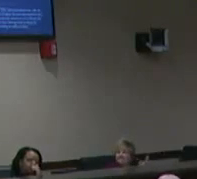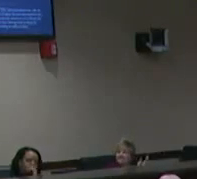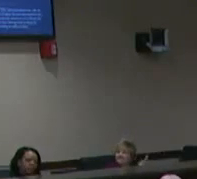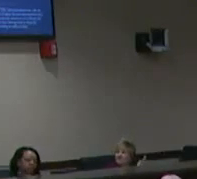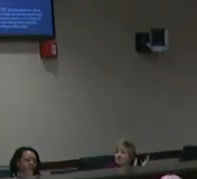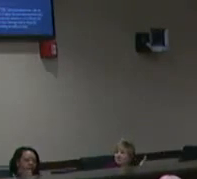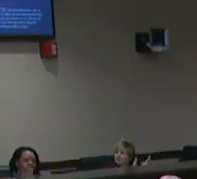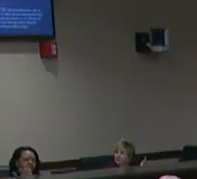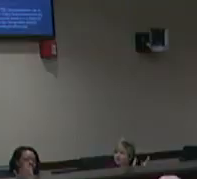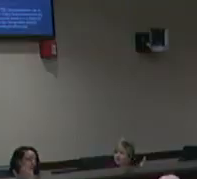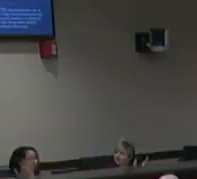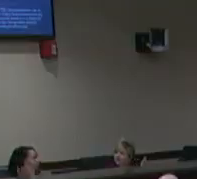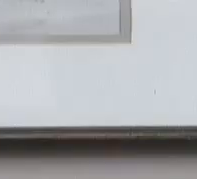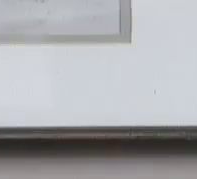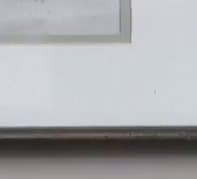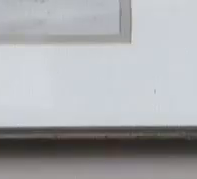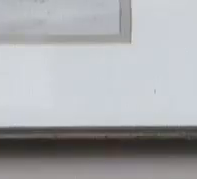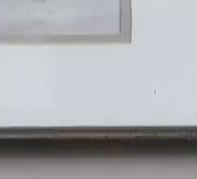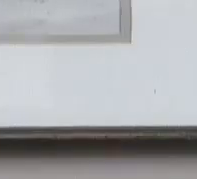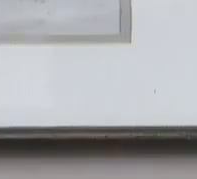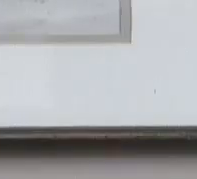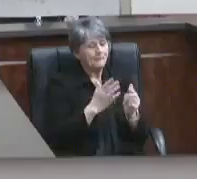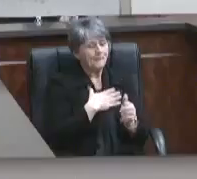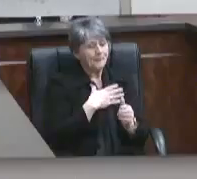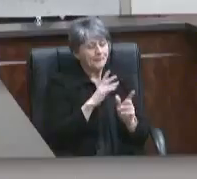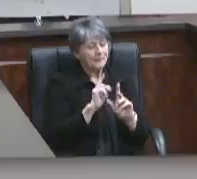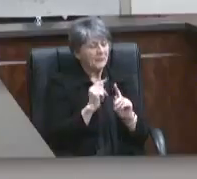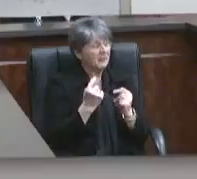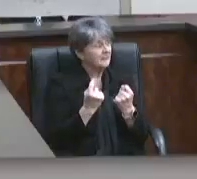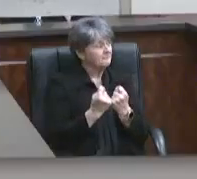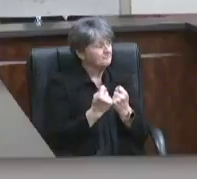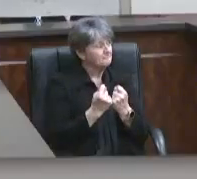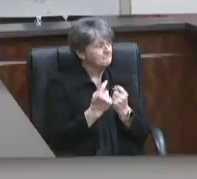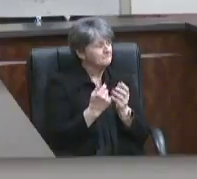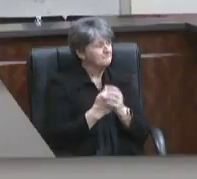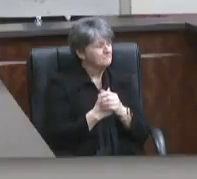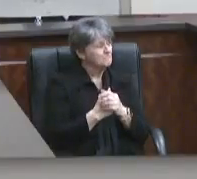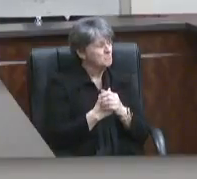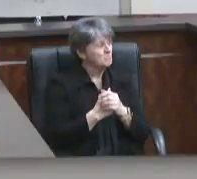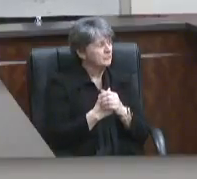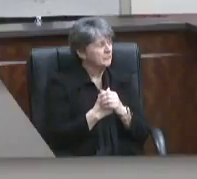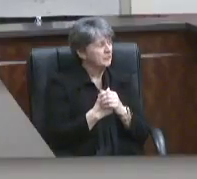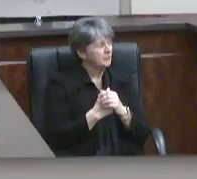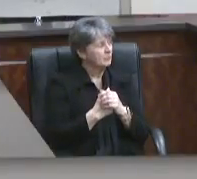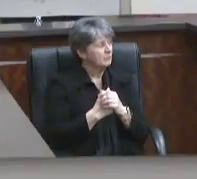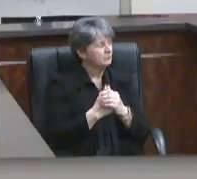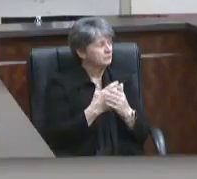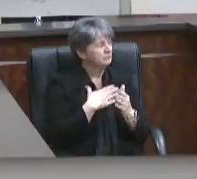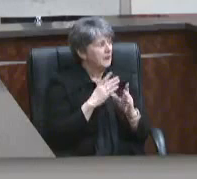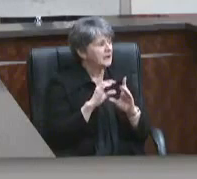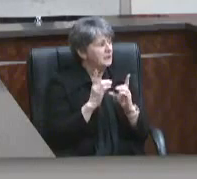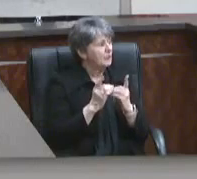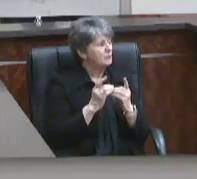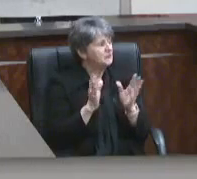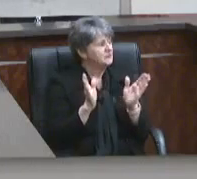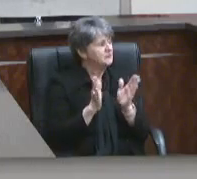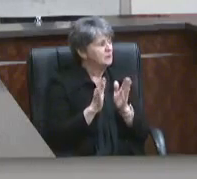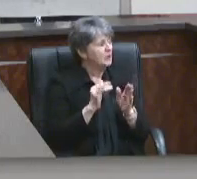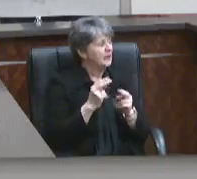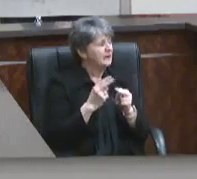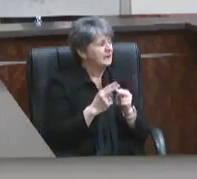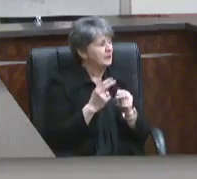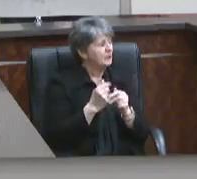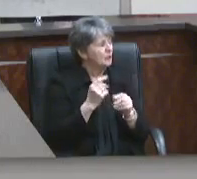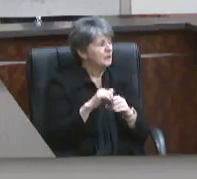team? I love my team. My department is so tiny, I can name everybody in it